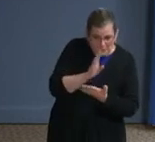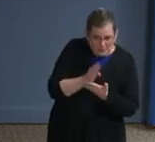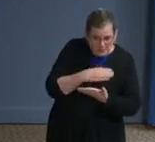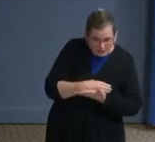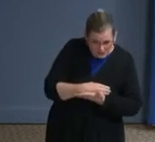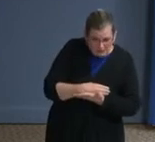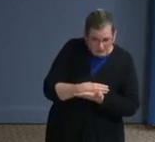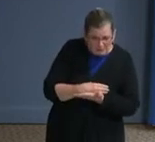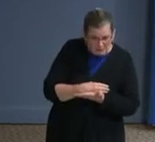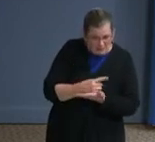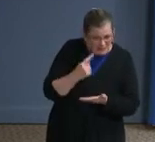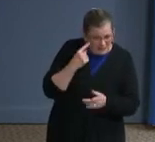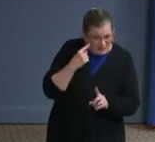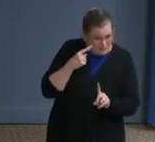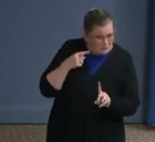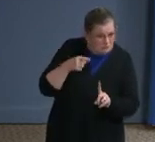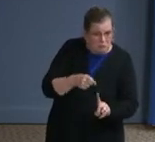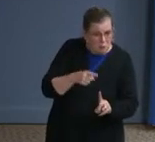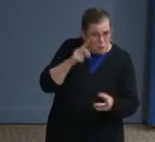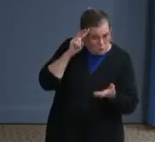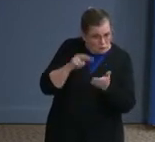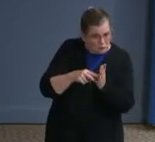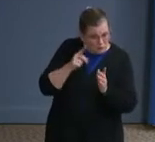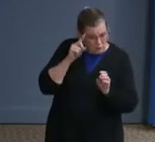the impetus for this emergency.